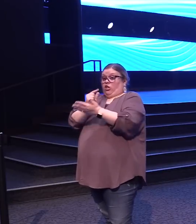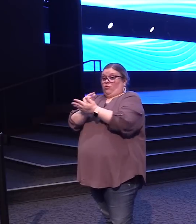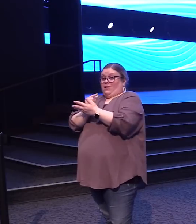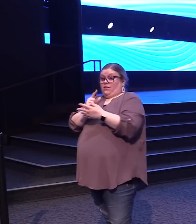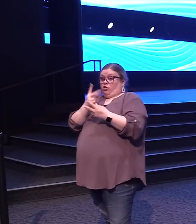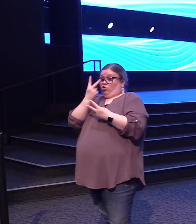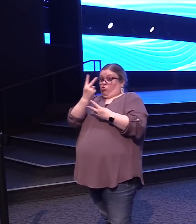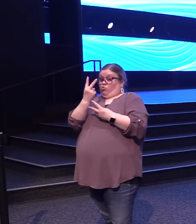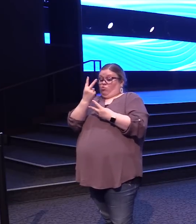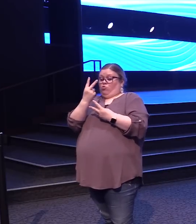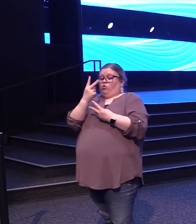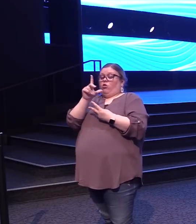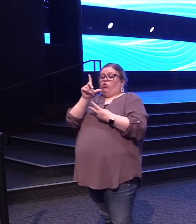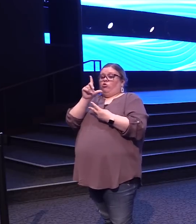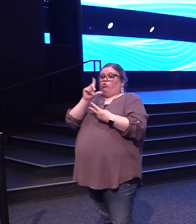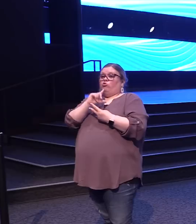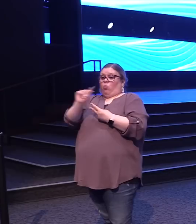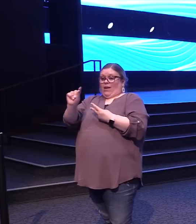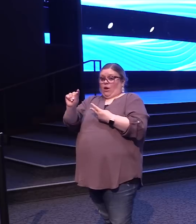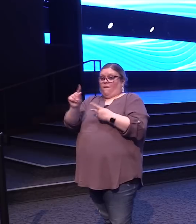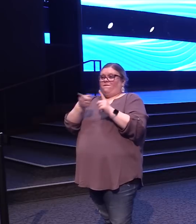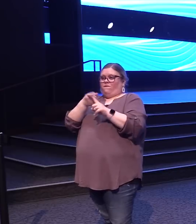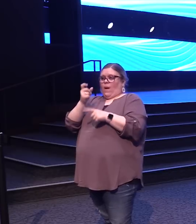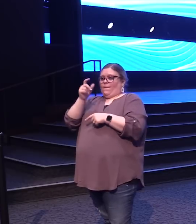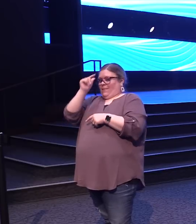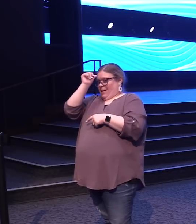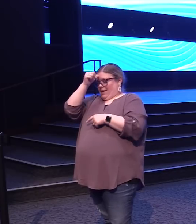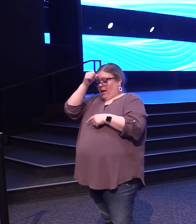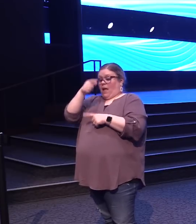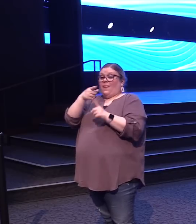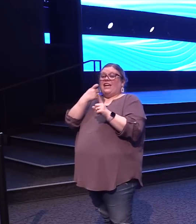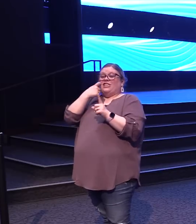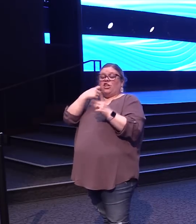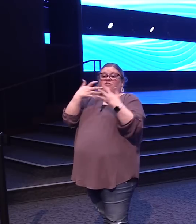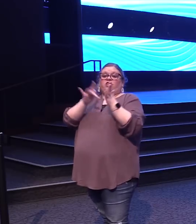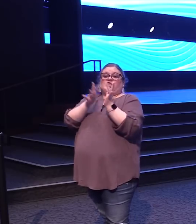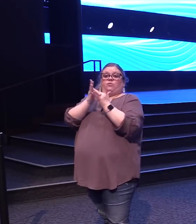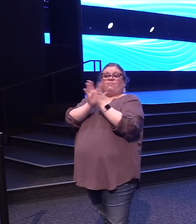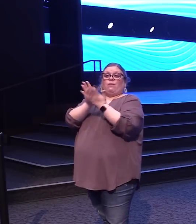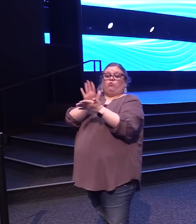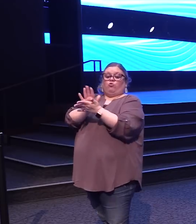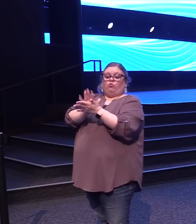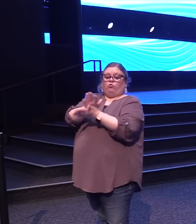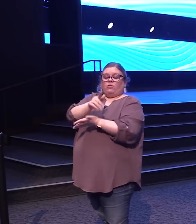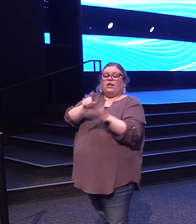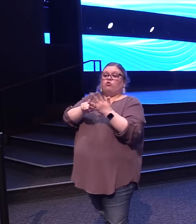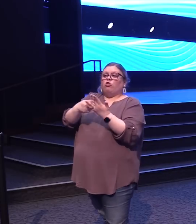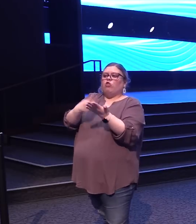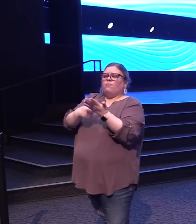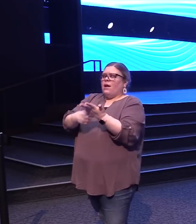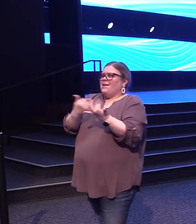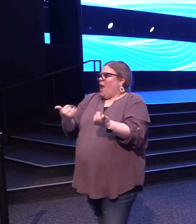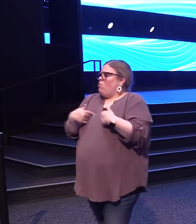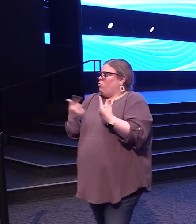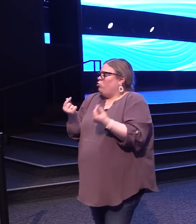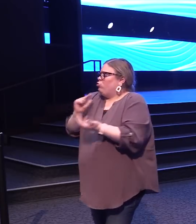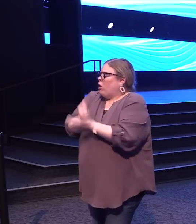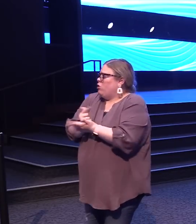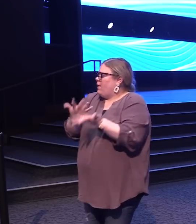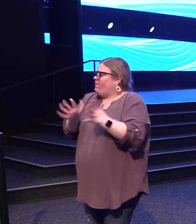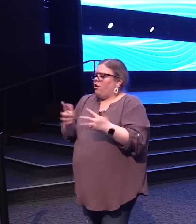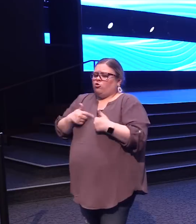20-year-old guys from India. Now, they just come out of Bible school, so they started talking about, what do we do now? You